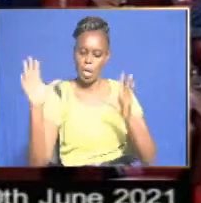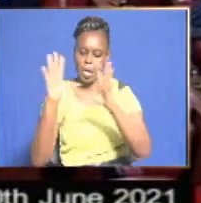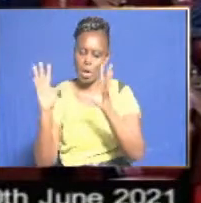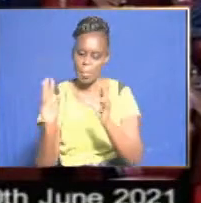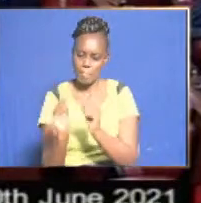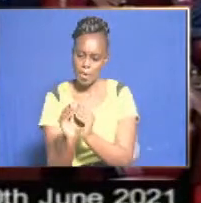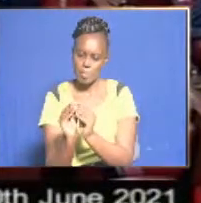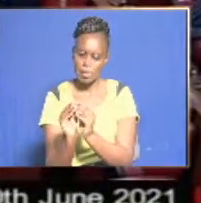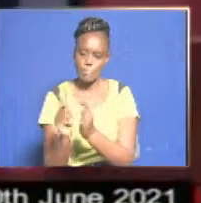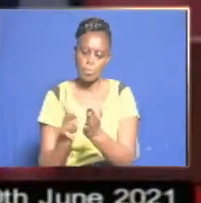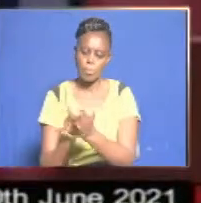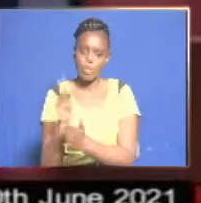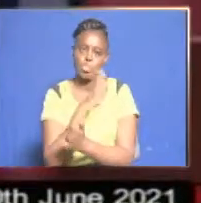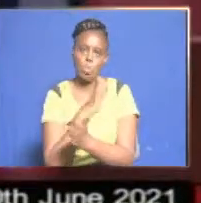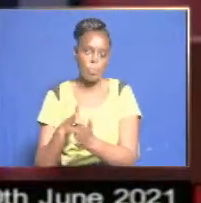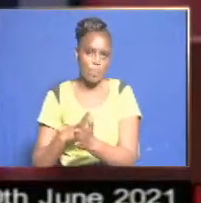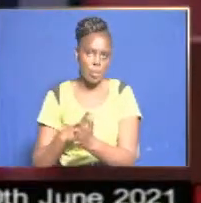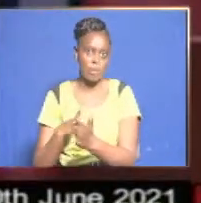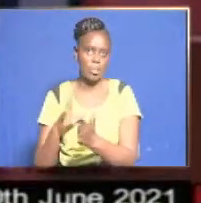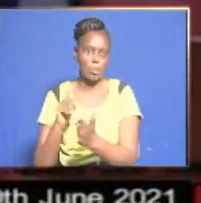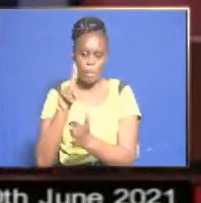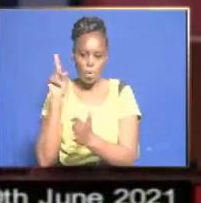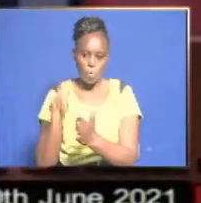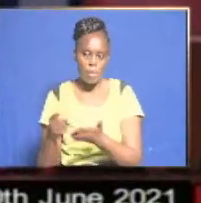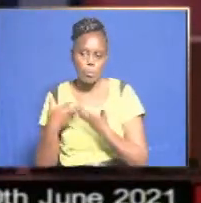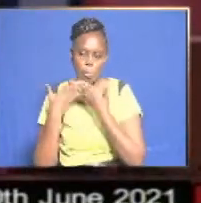Appropriation Committee, because we have